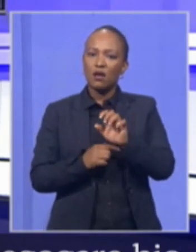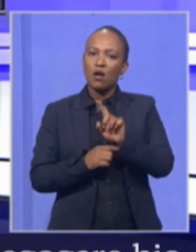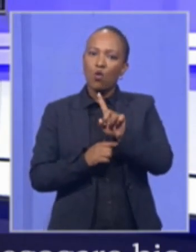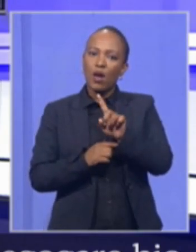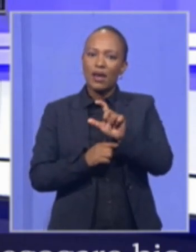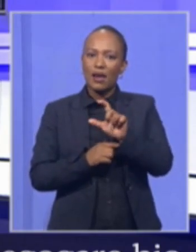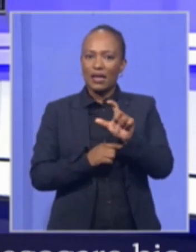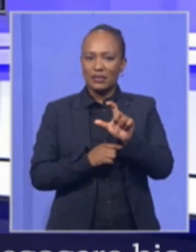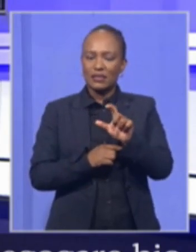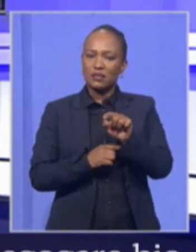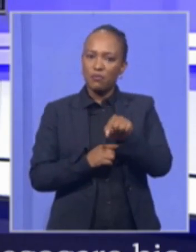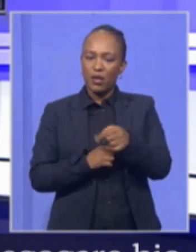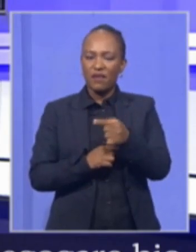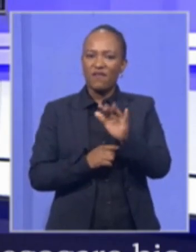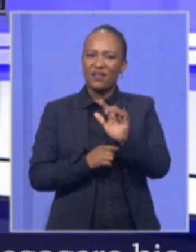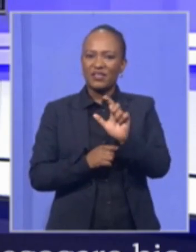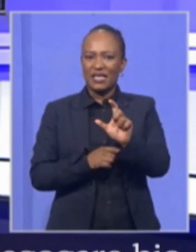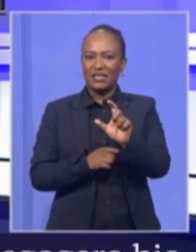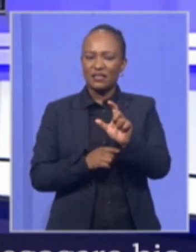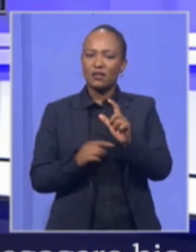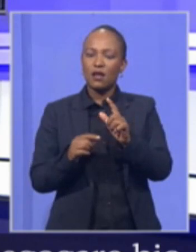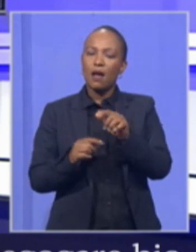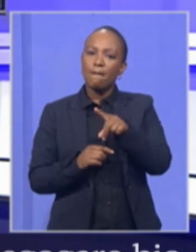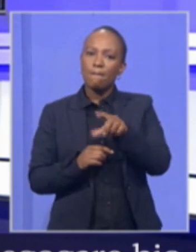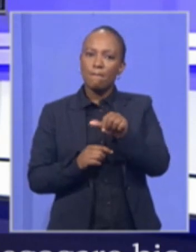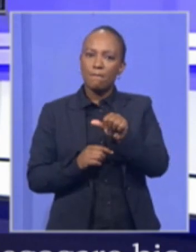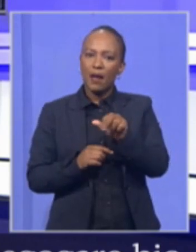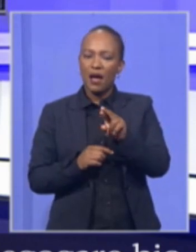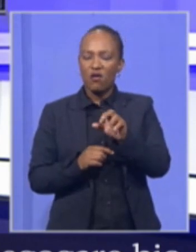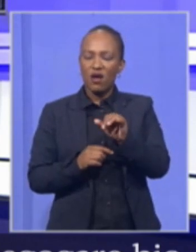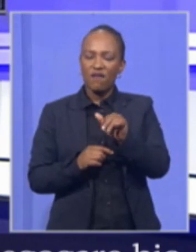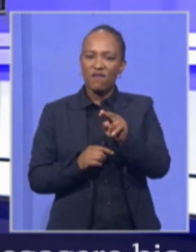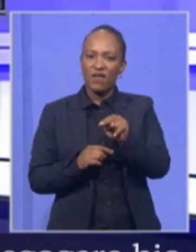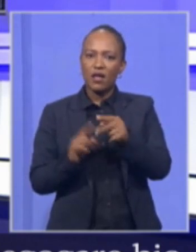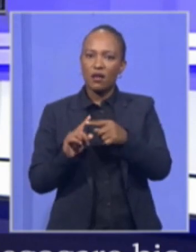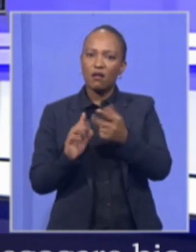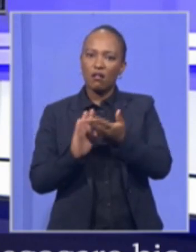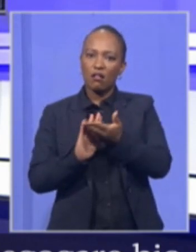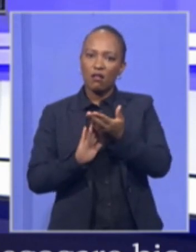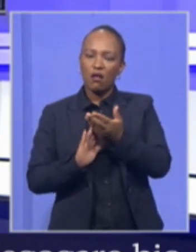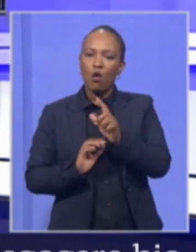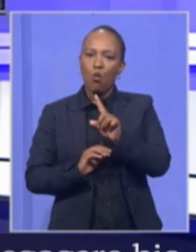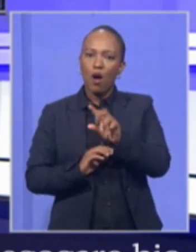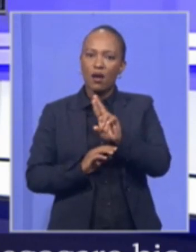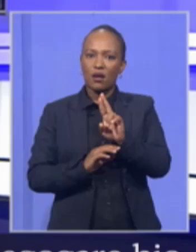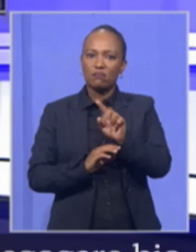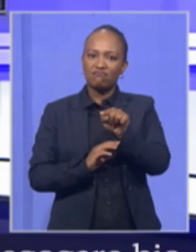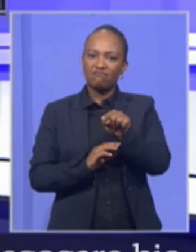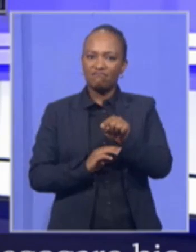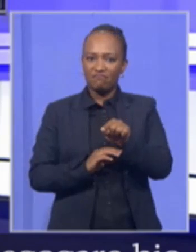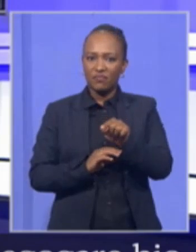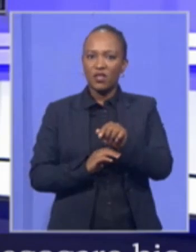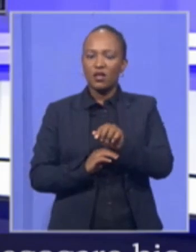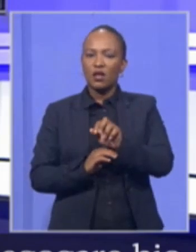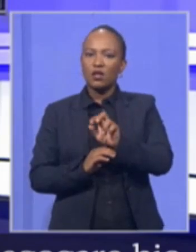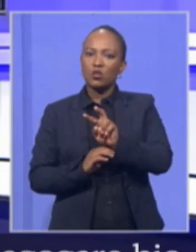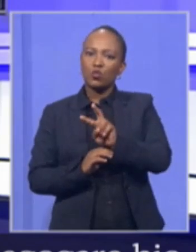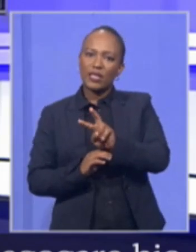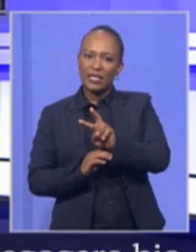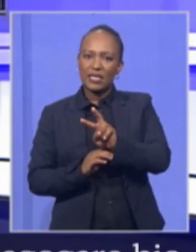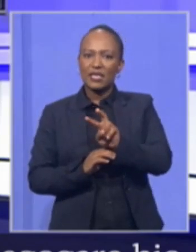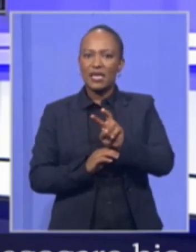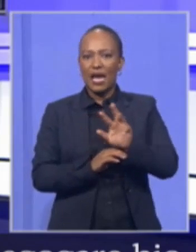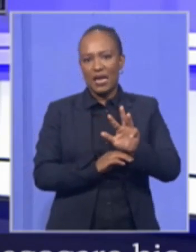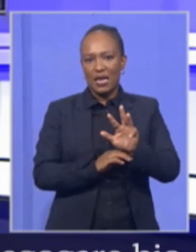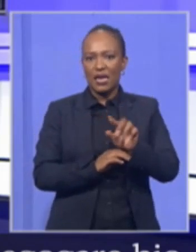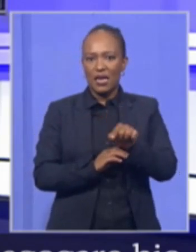litere. Ka go le lengwe bašomiši ba parafene ba ya go okeletšwa ka ranta le disente tše 20 senyane mola